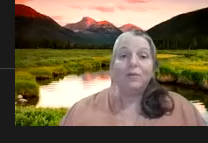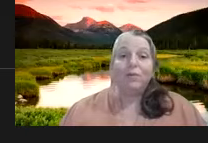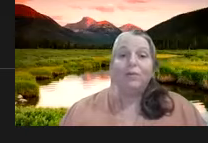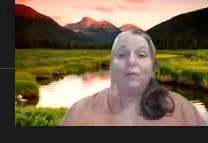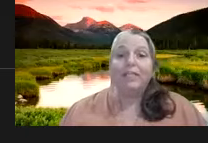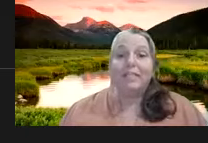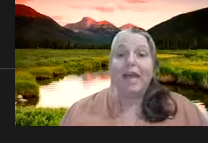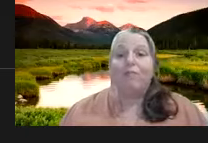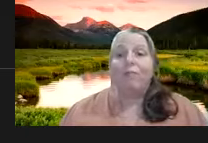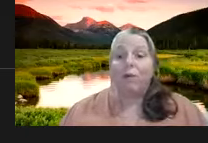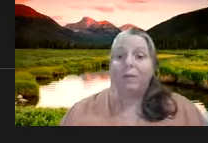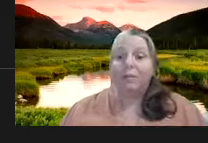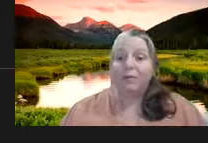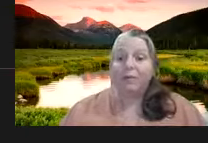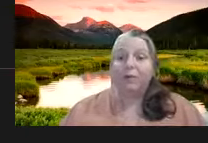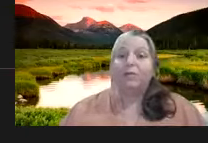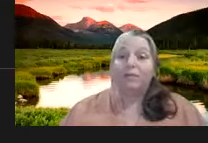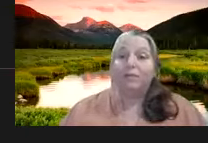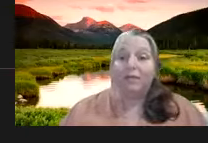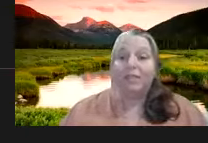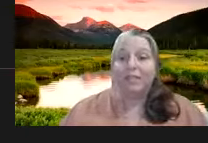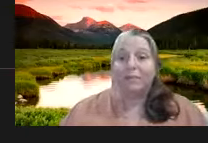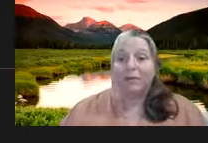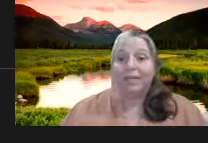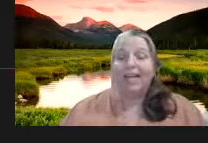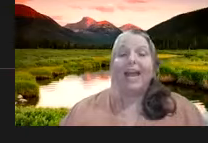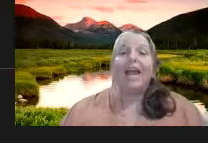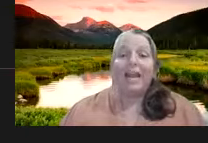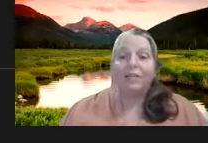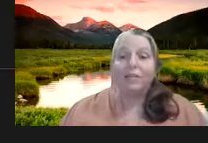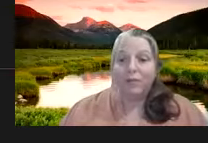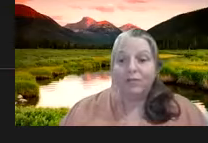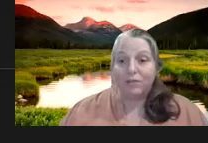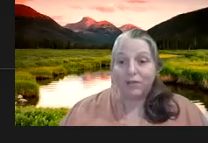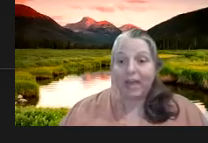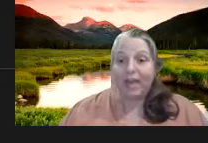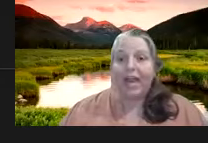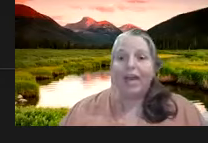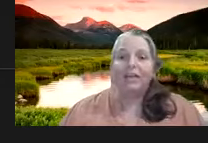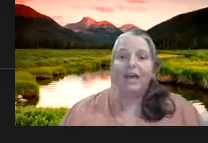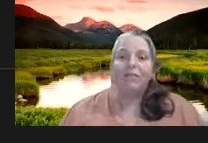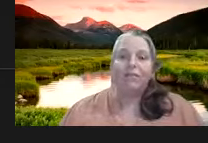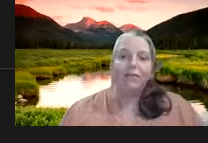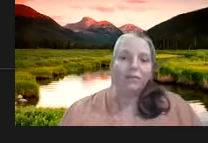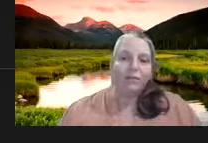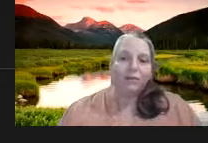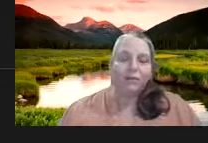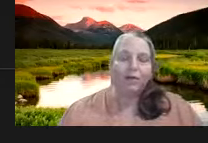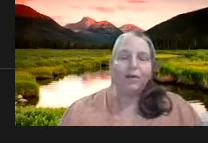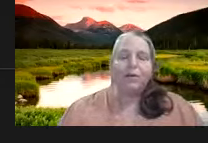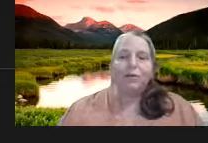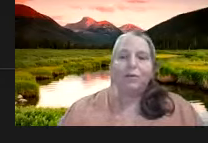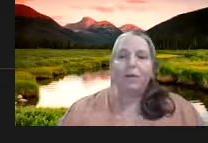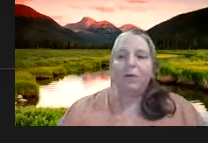because we really did have more people who were living with a disability answer this survey. And for those of